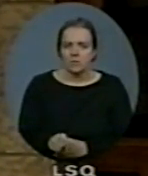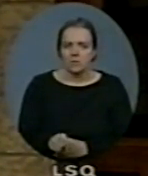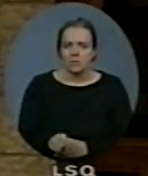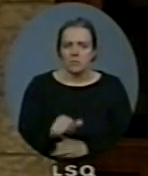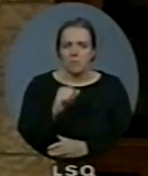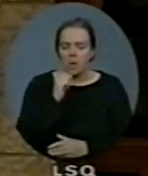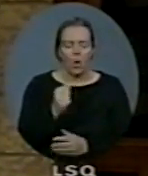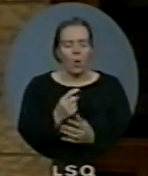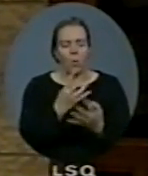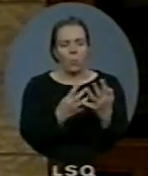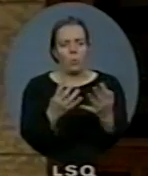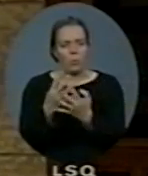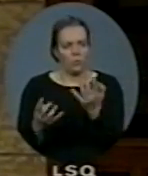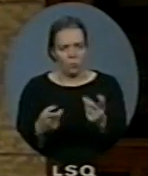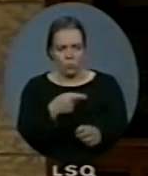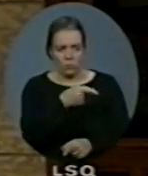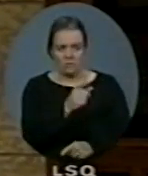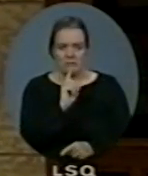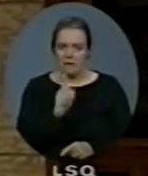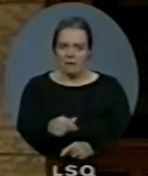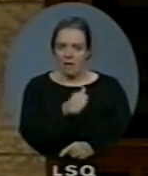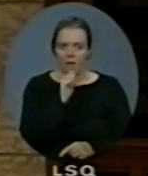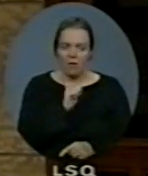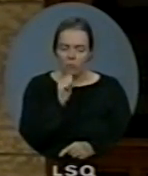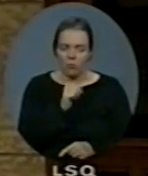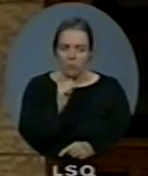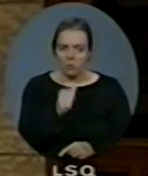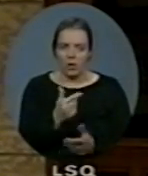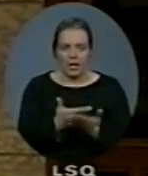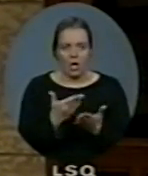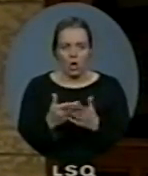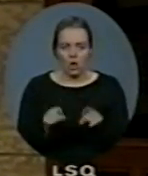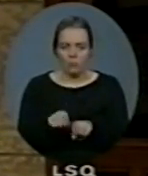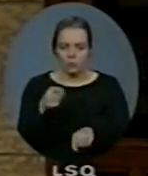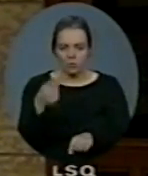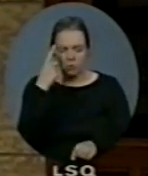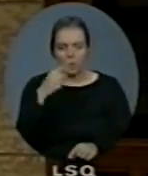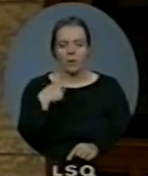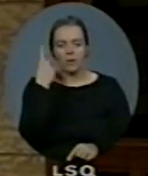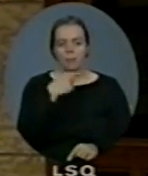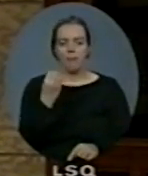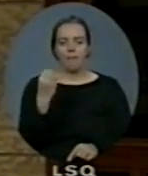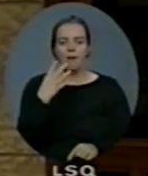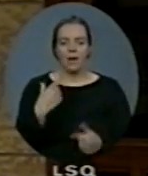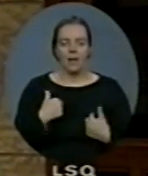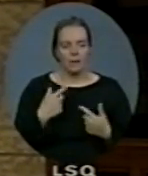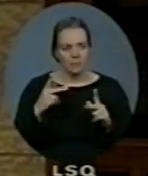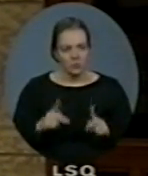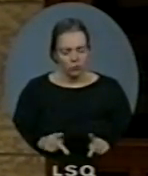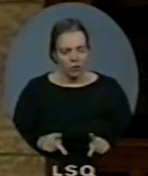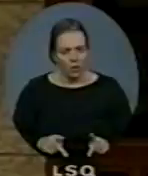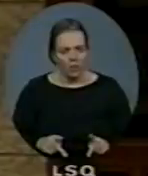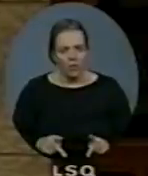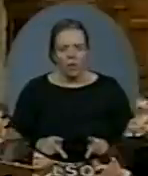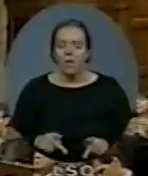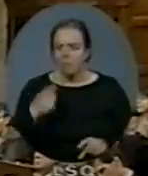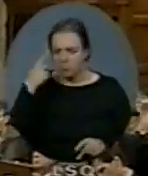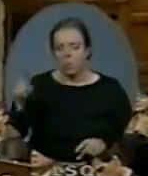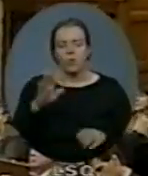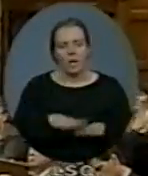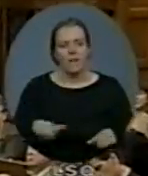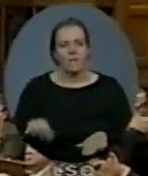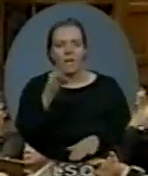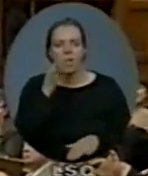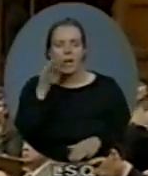for any school board official that his children were under? Because why should the children of the James Bay Coast have to put up with his dismissive attitude?